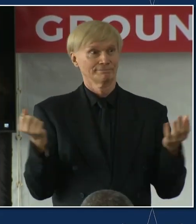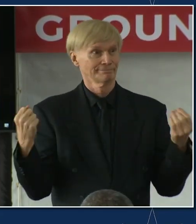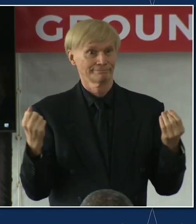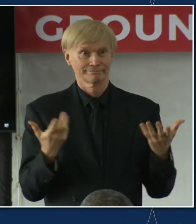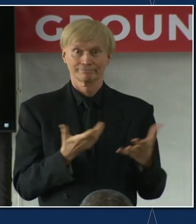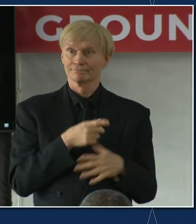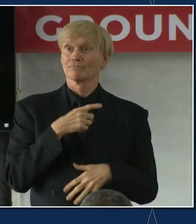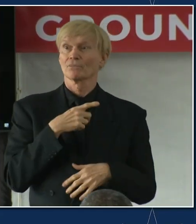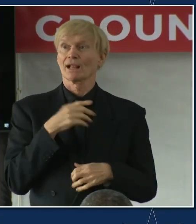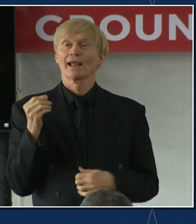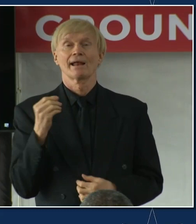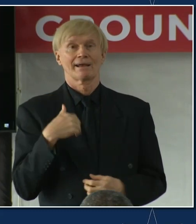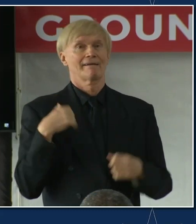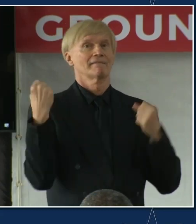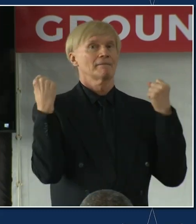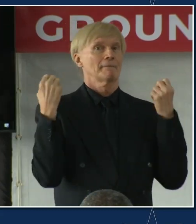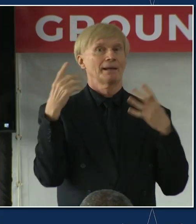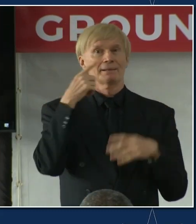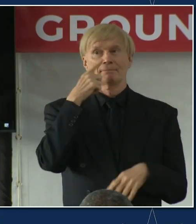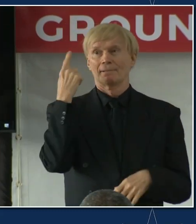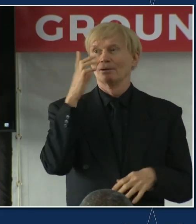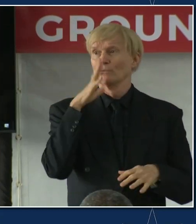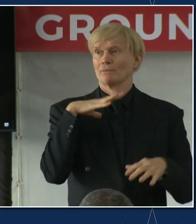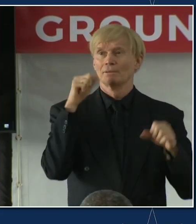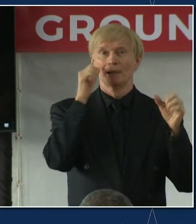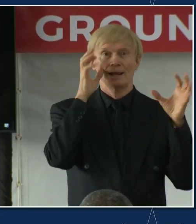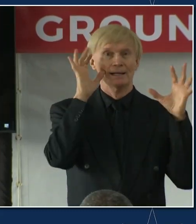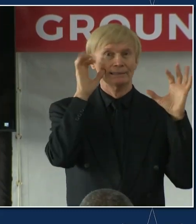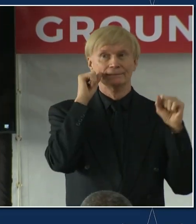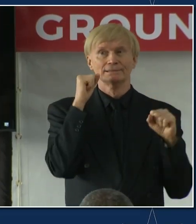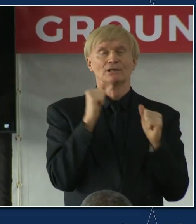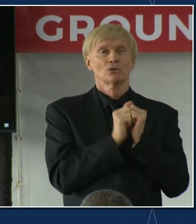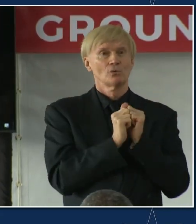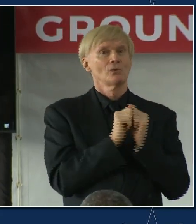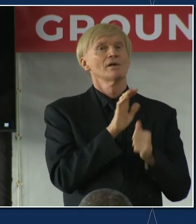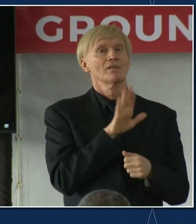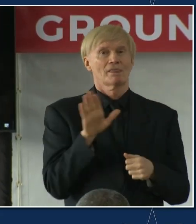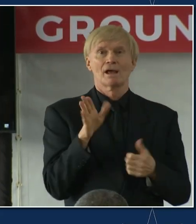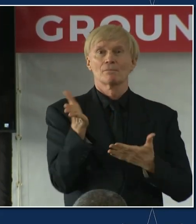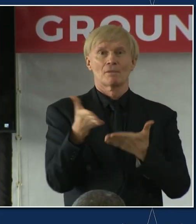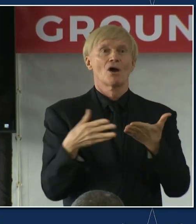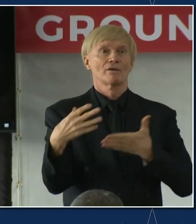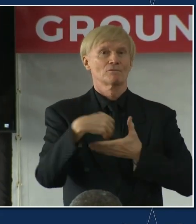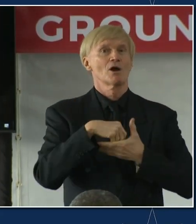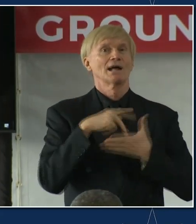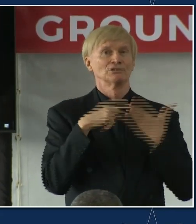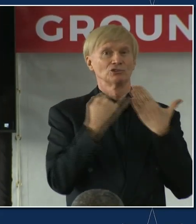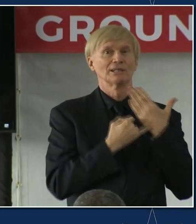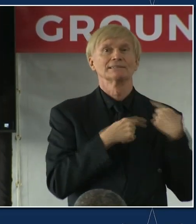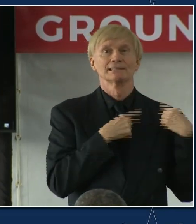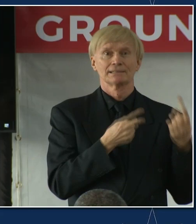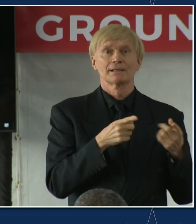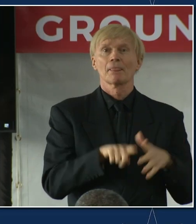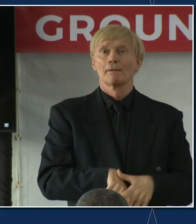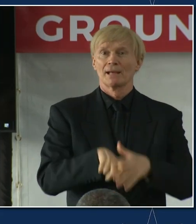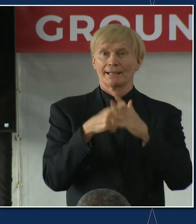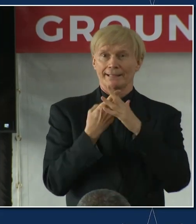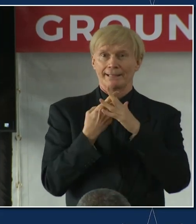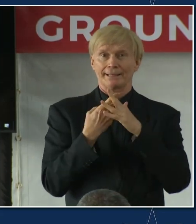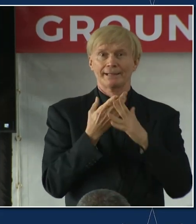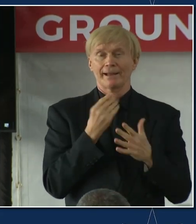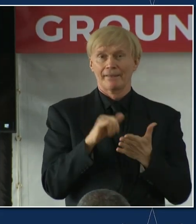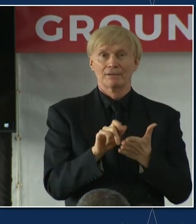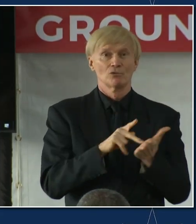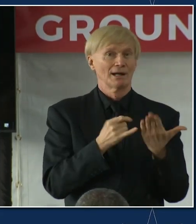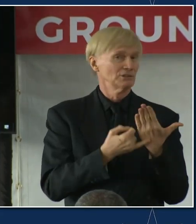And there are several amazing black women who have been a part of this project from the beginning. And this